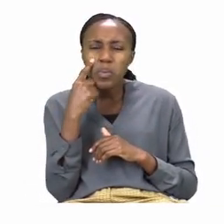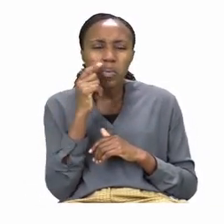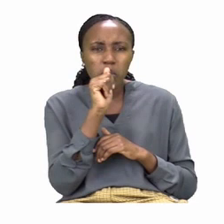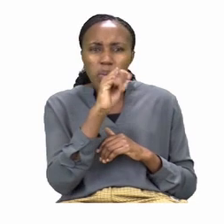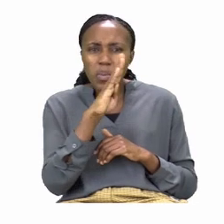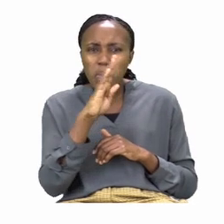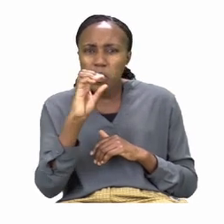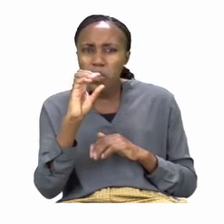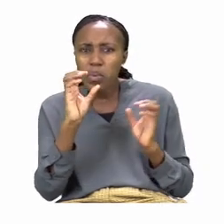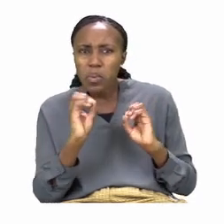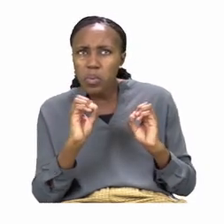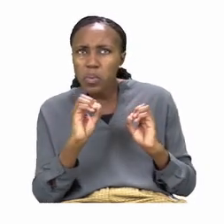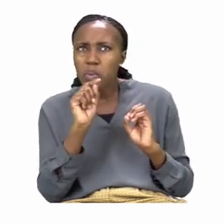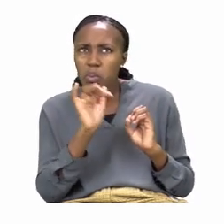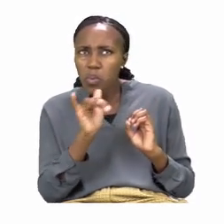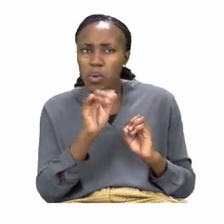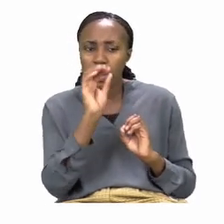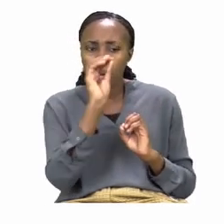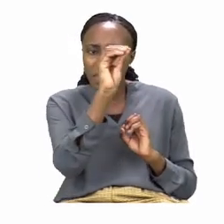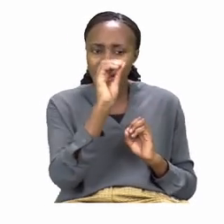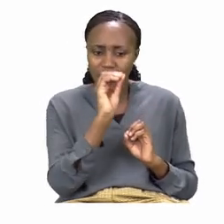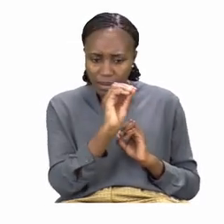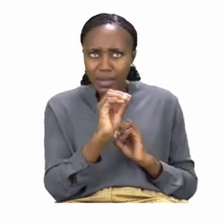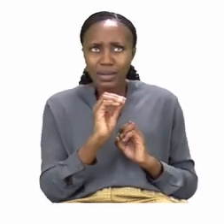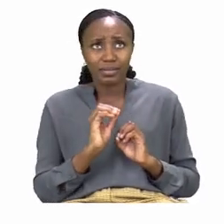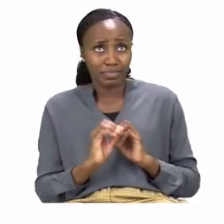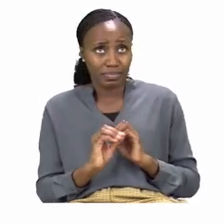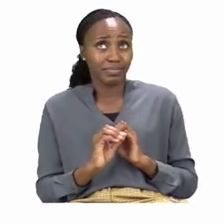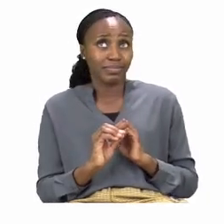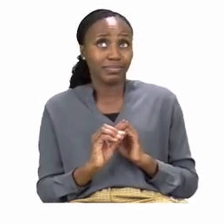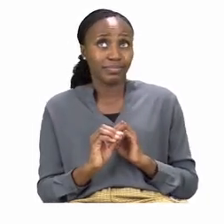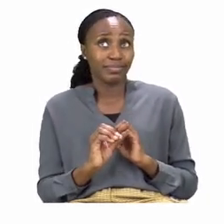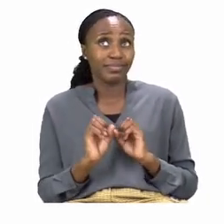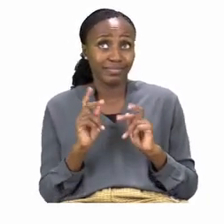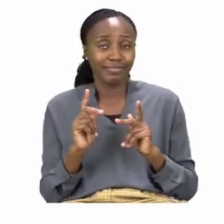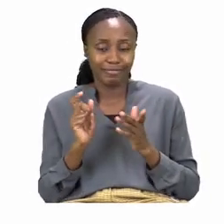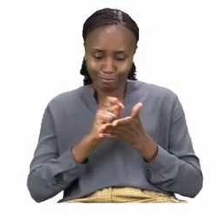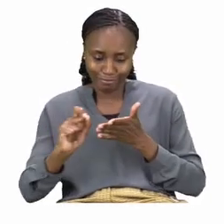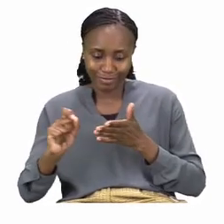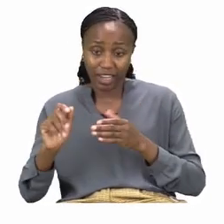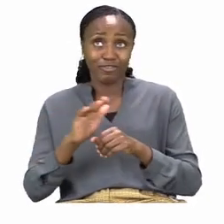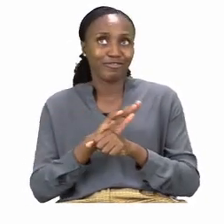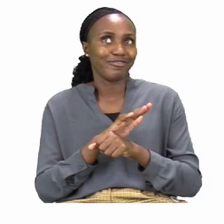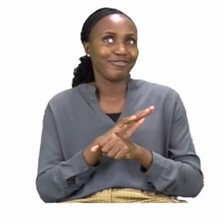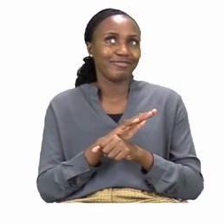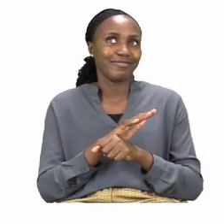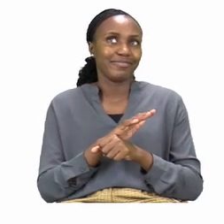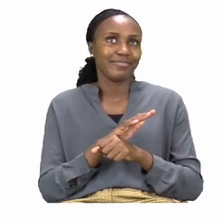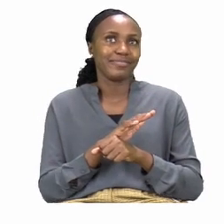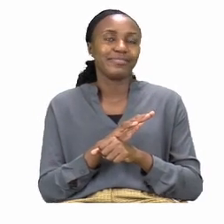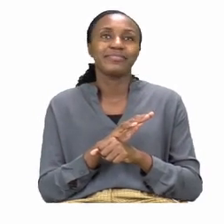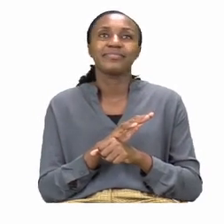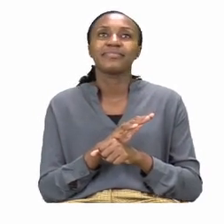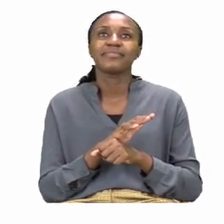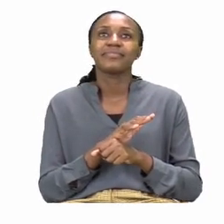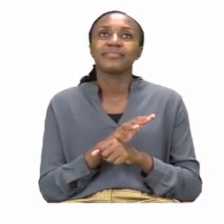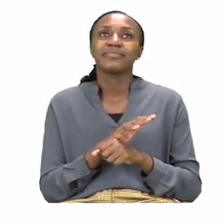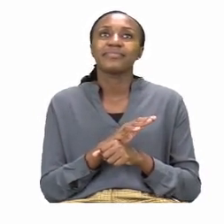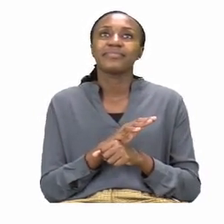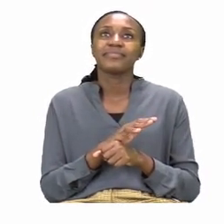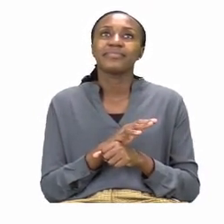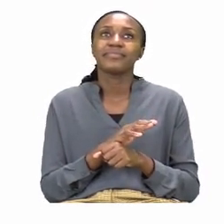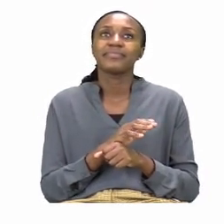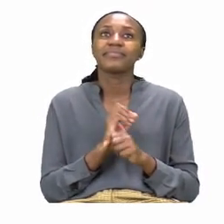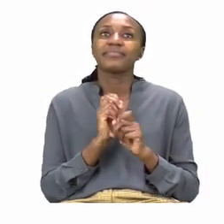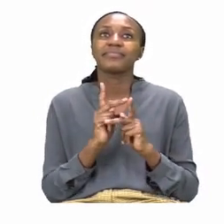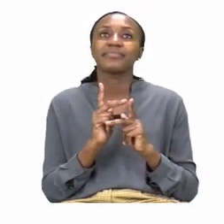once you found all the missing letters, you go ahead and you write it in. Now let's quickly look at the